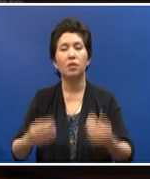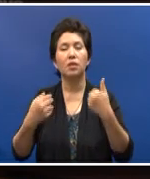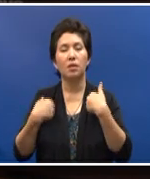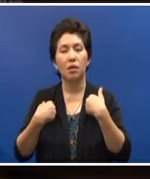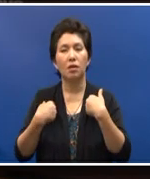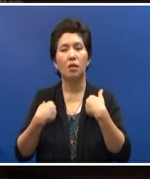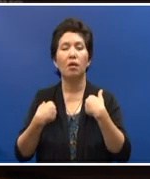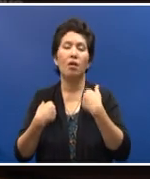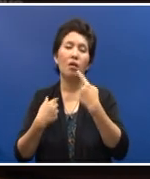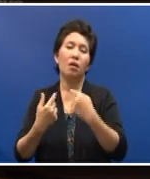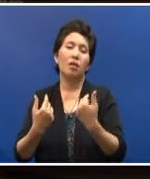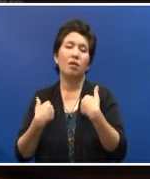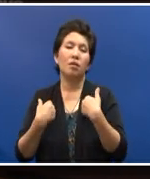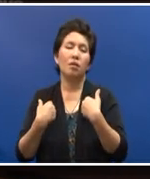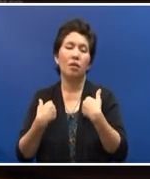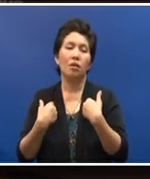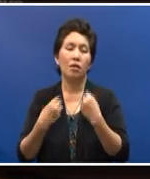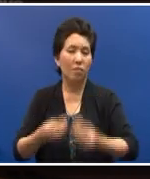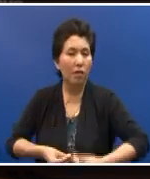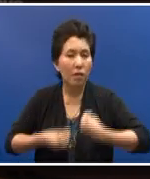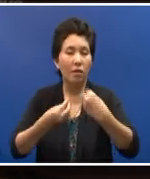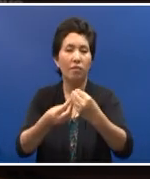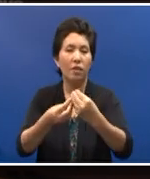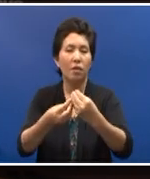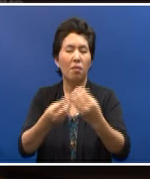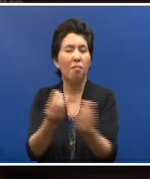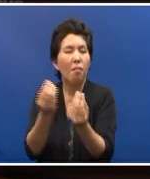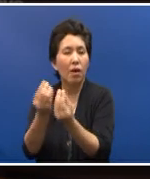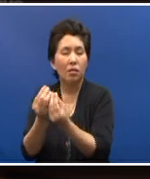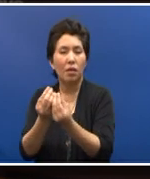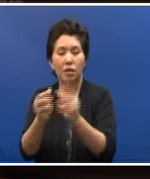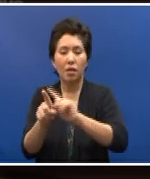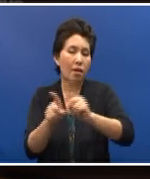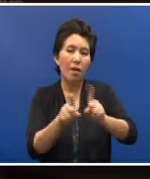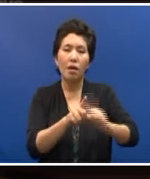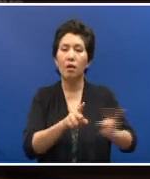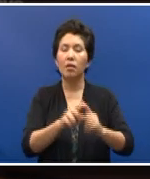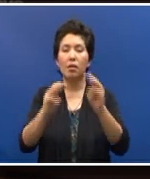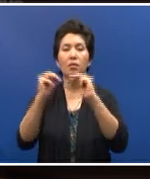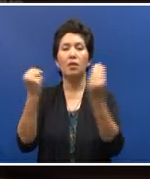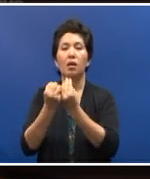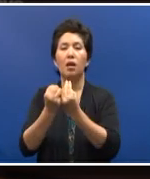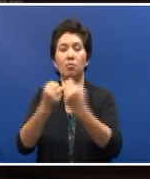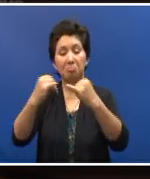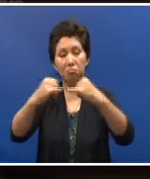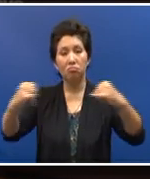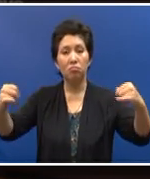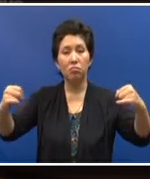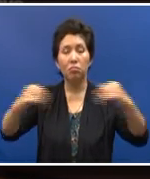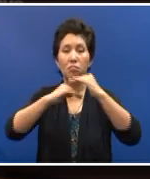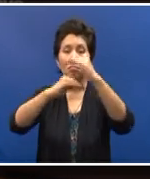peasantry. Okay, they constitute the majority in any society and are tied to the state